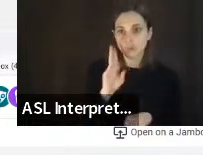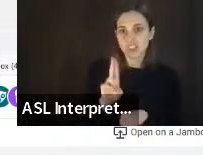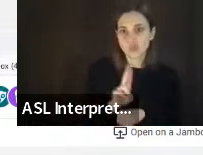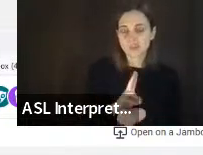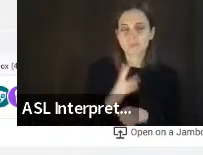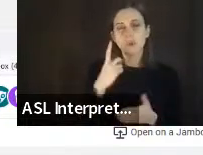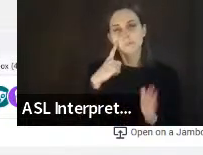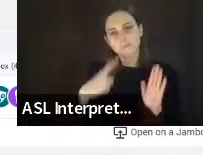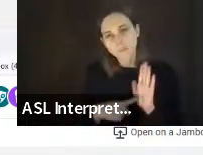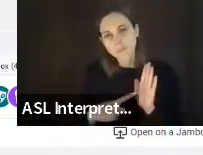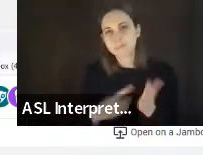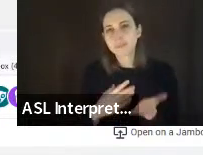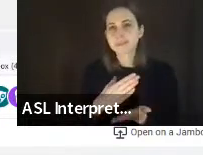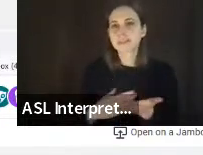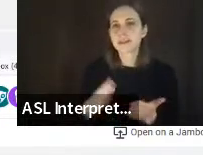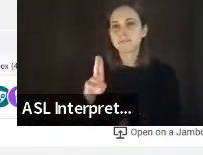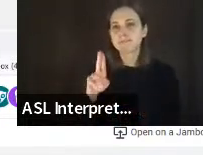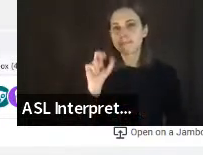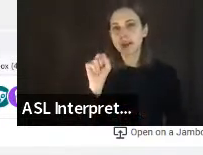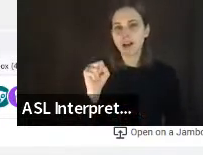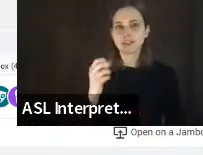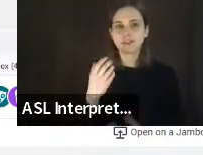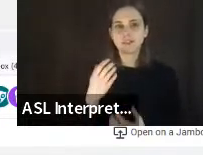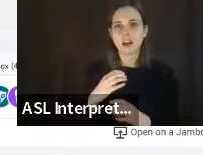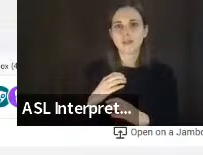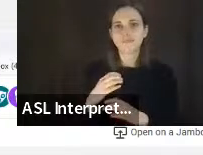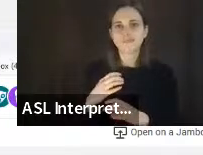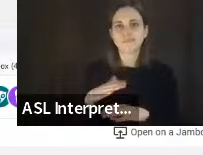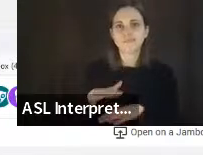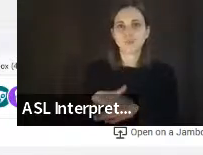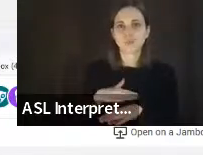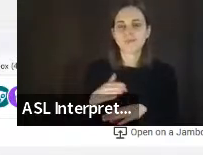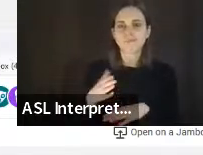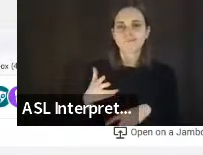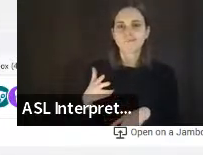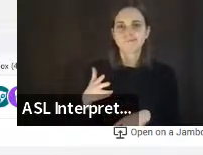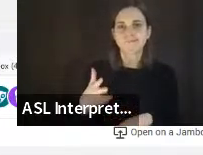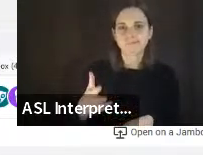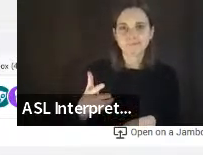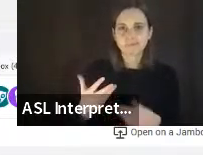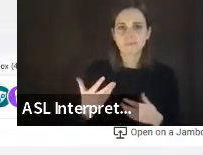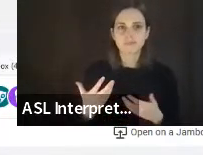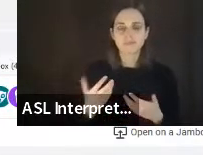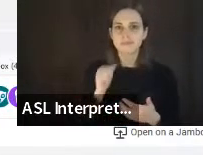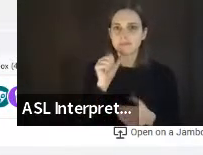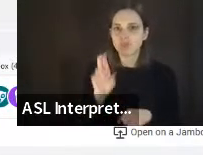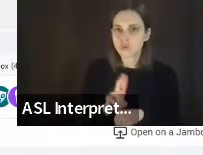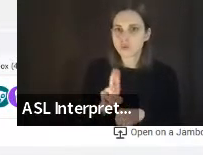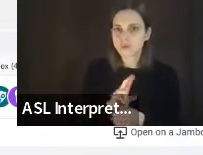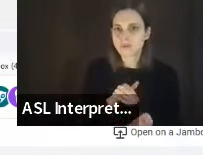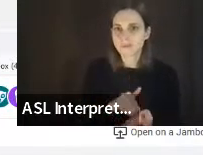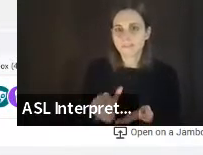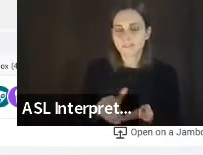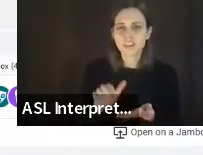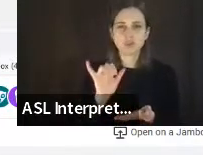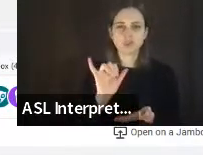down. So again, light rail was thought of as the better option there.